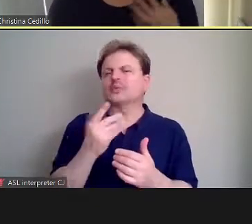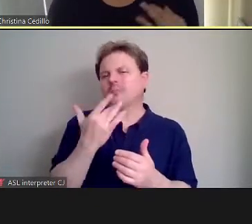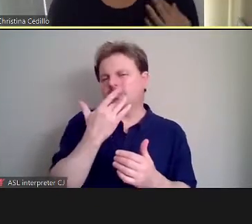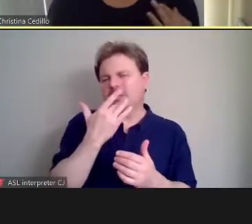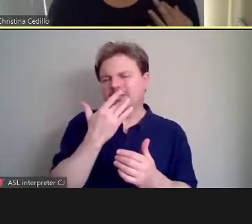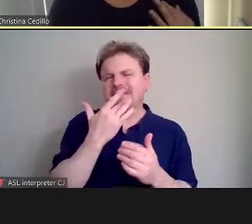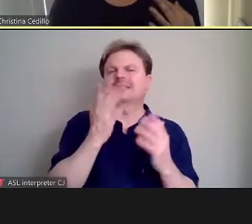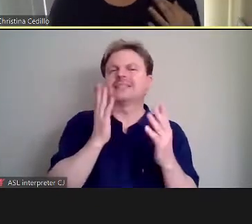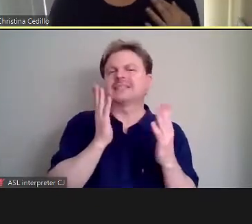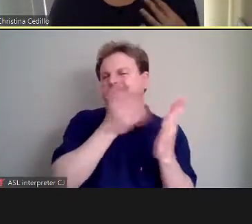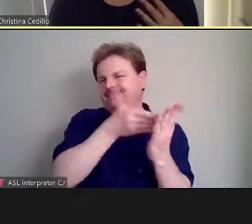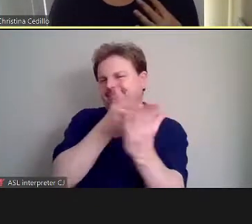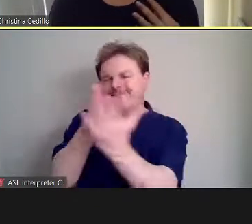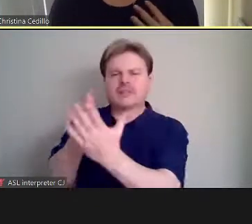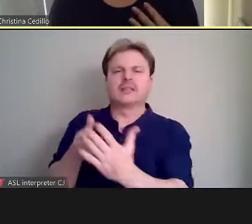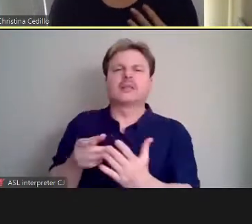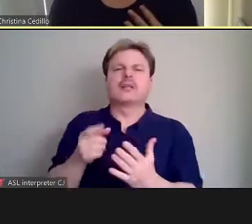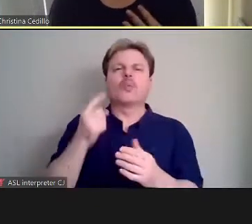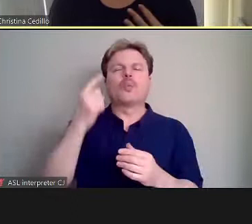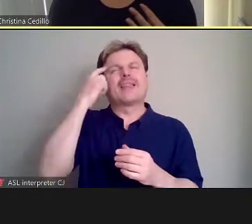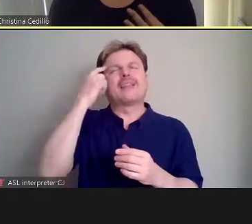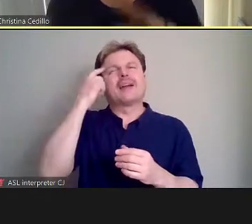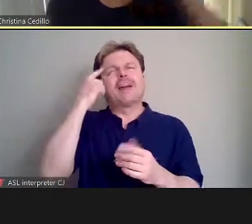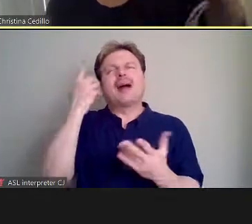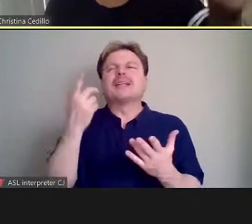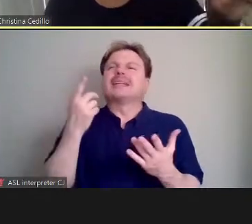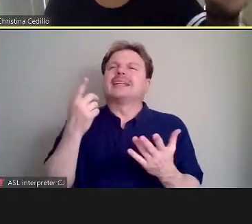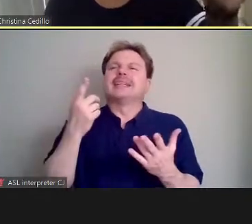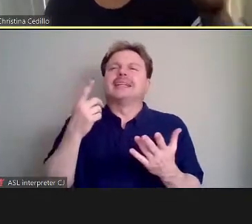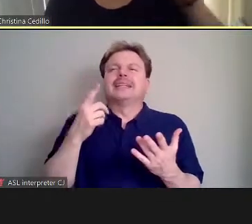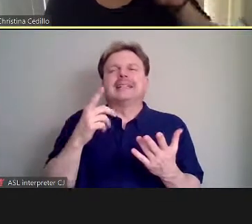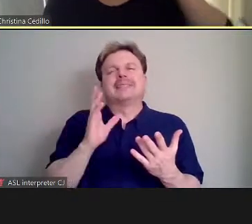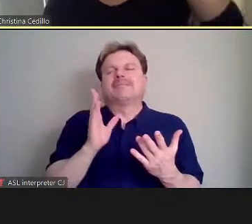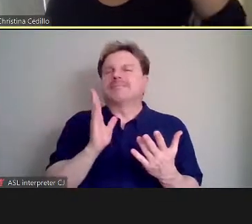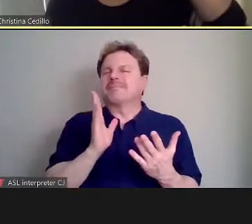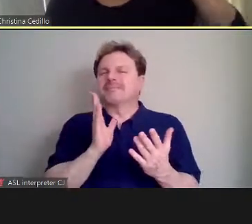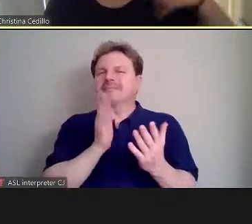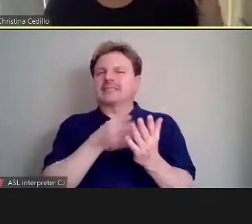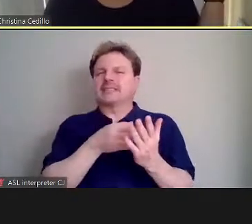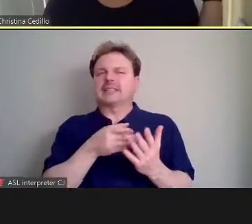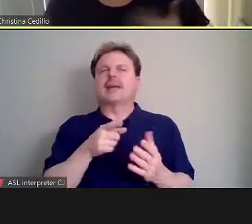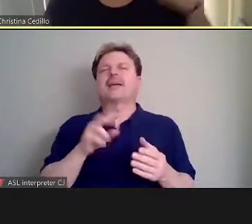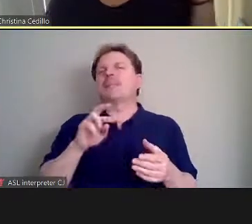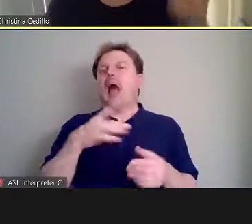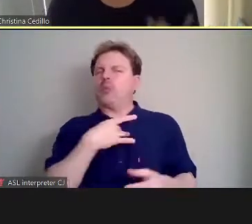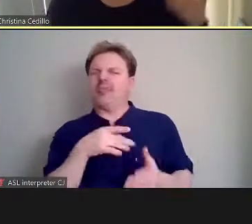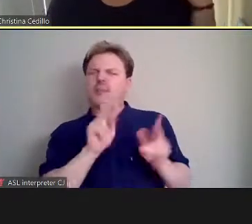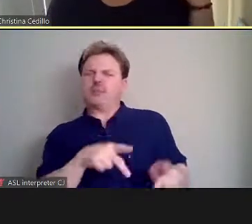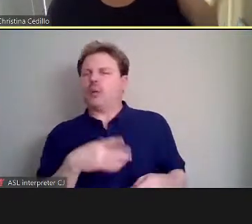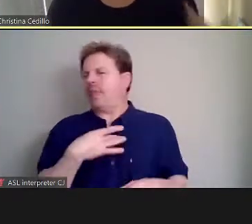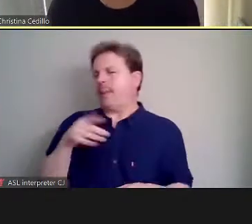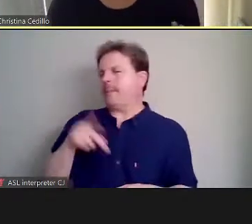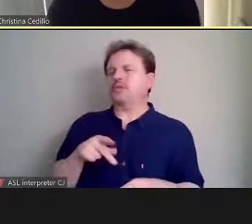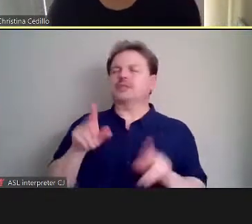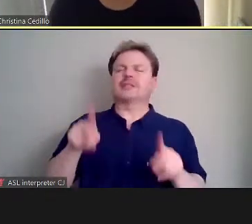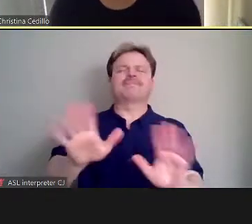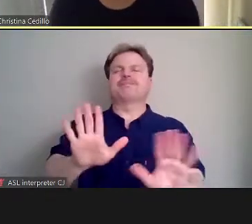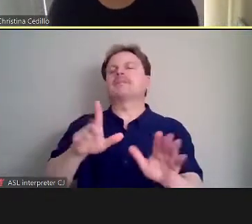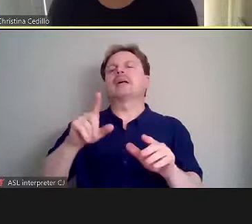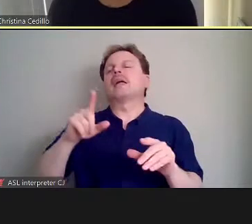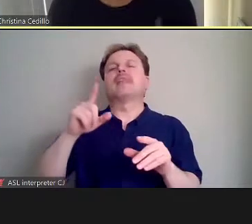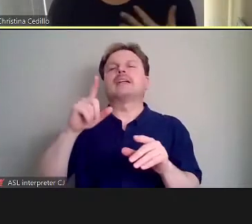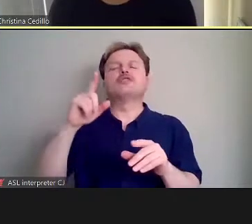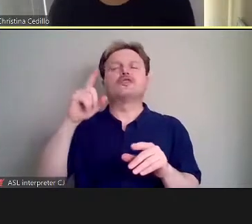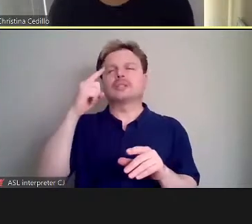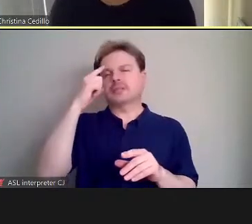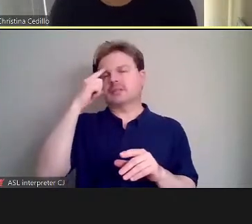We can think about prejudice rather than thinking of it as like, I don't like this person. It just is preconceived notions